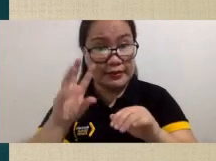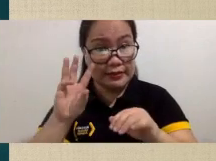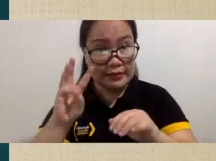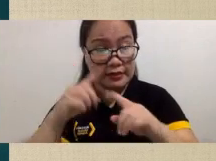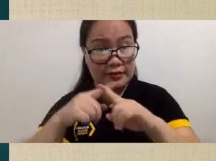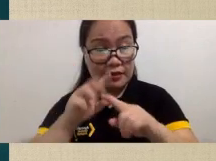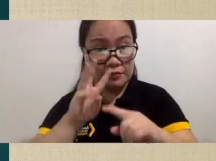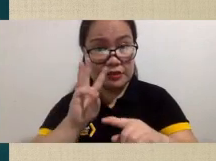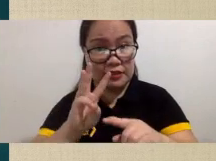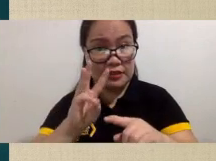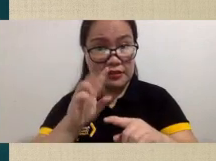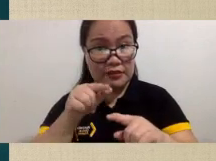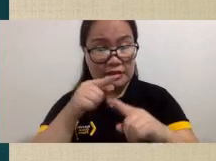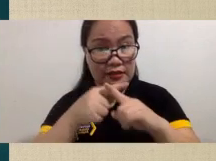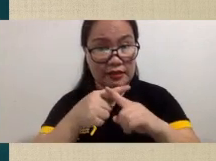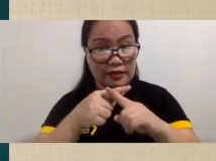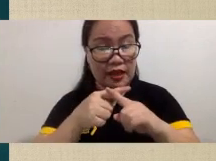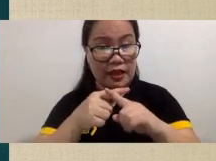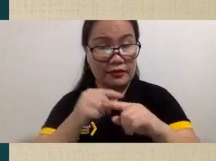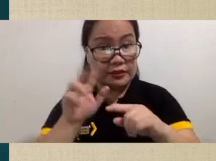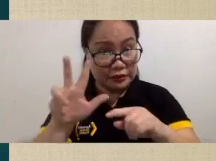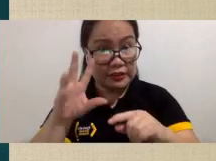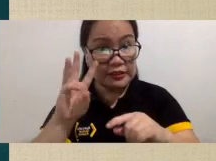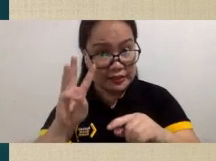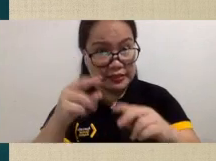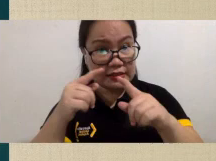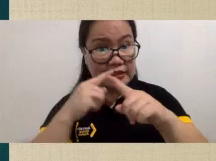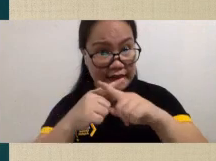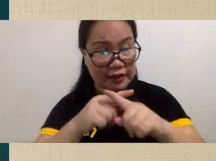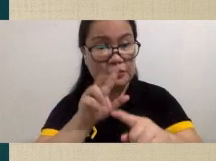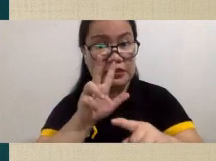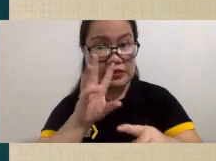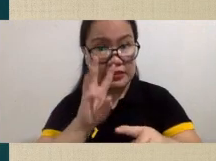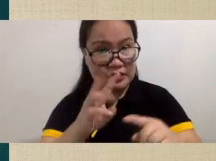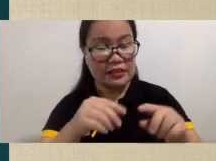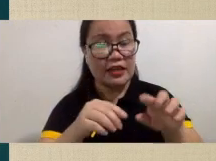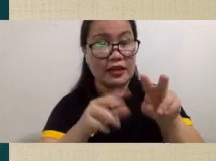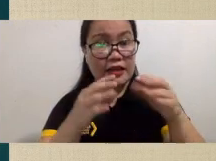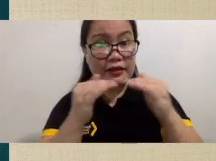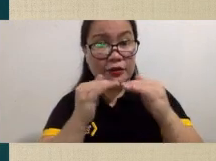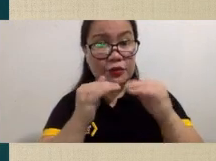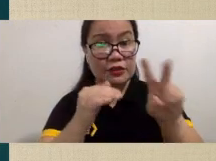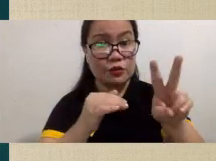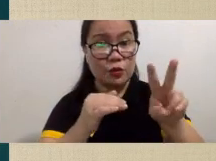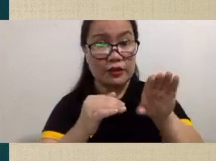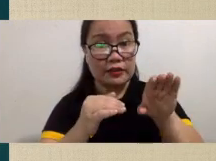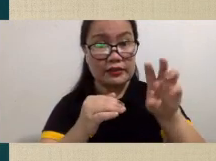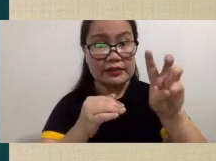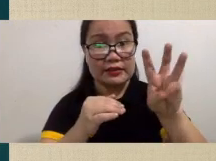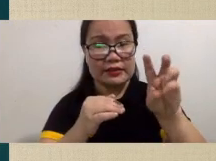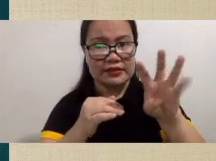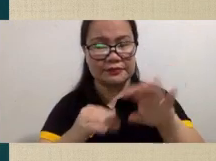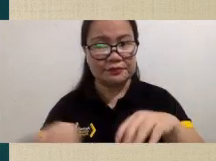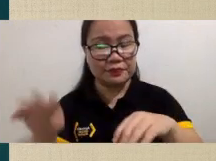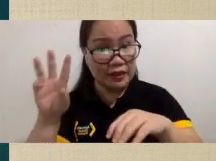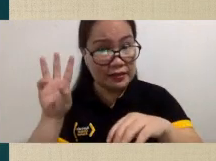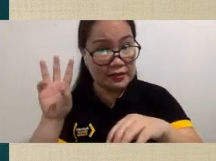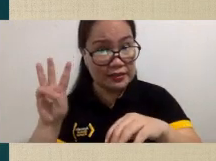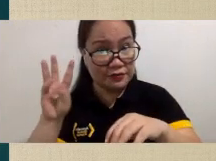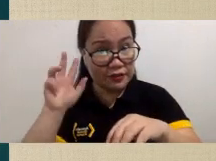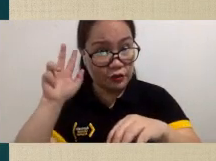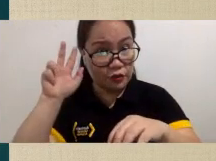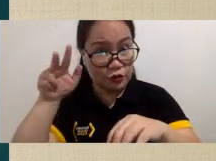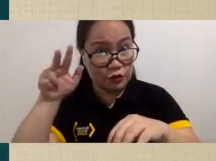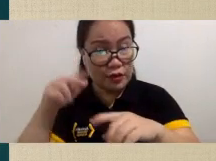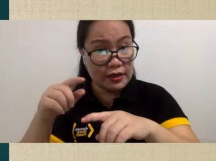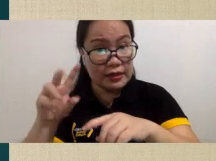6 times 6, 36. Times 6 is 216. And 7 cube, we